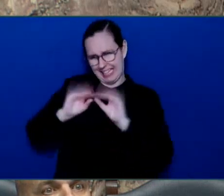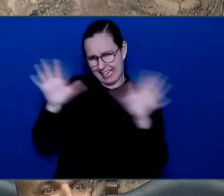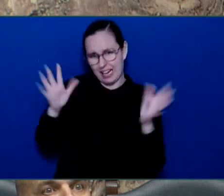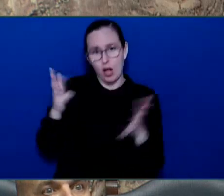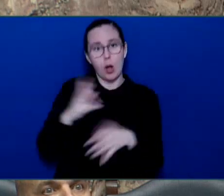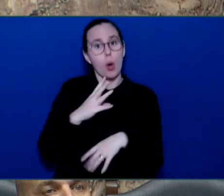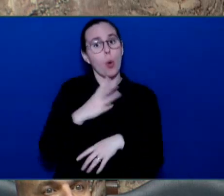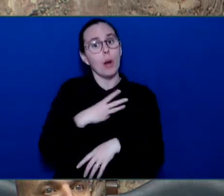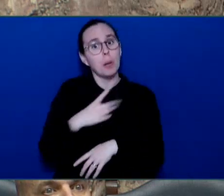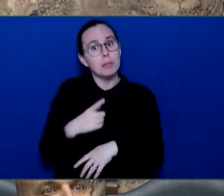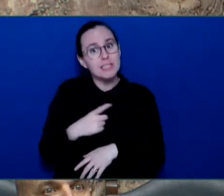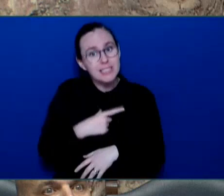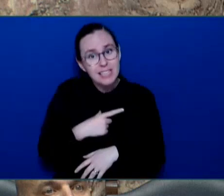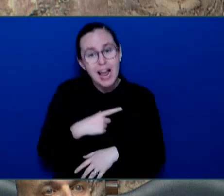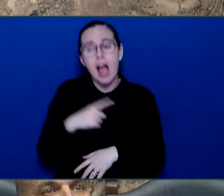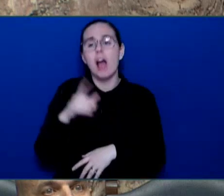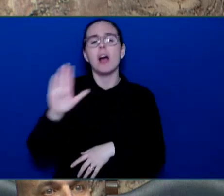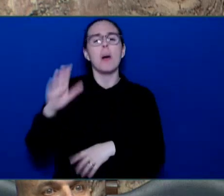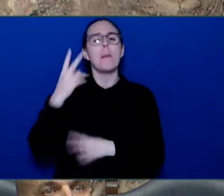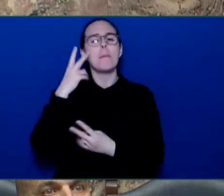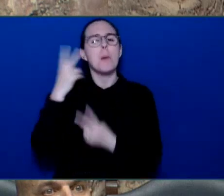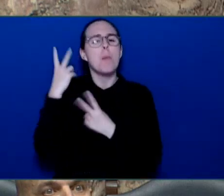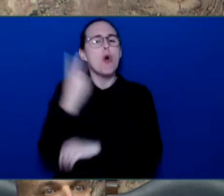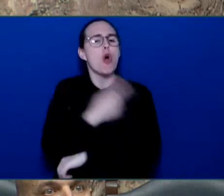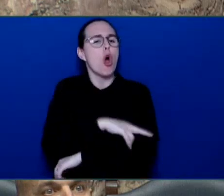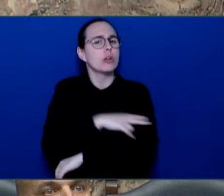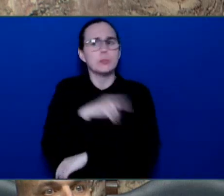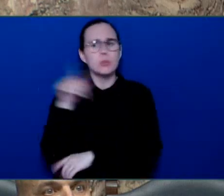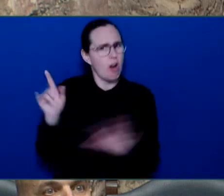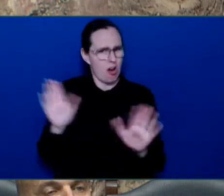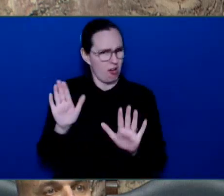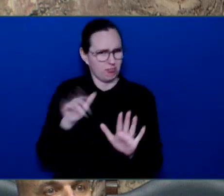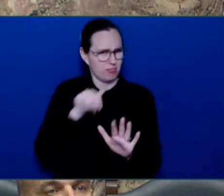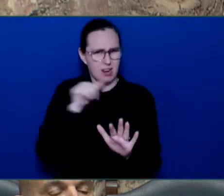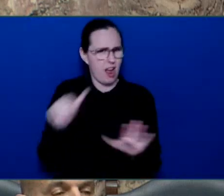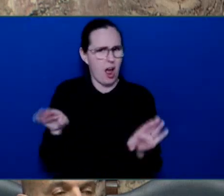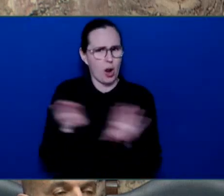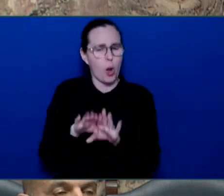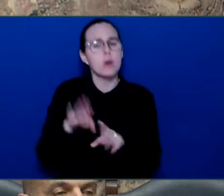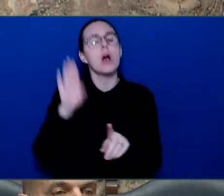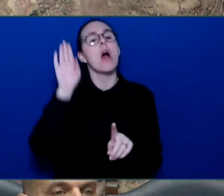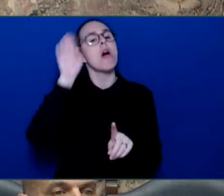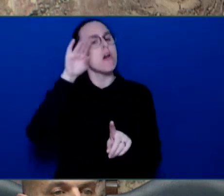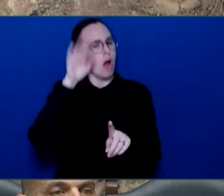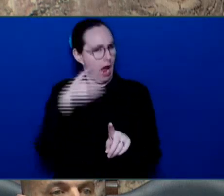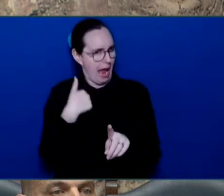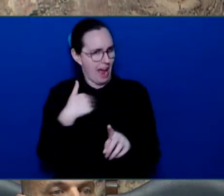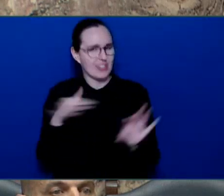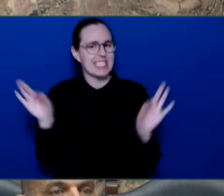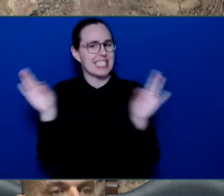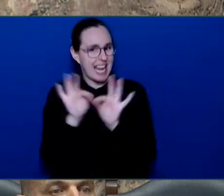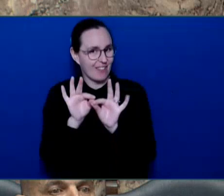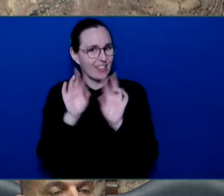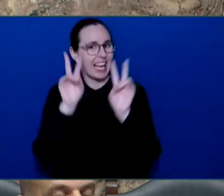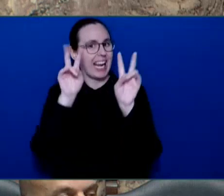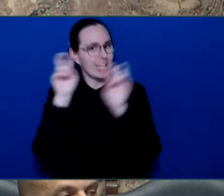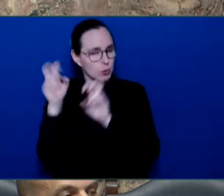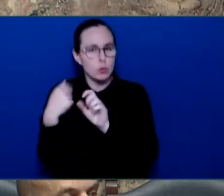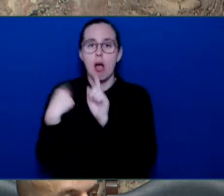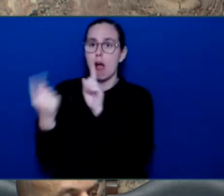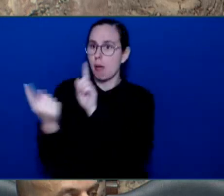why I went to Williams Lake to meet with doctors, to meet with nurses, to meet with healthcare providers, and we're going to continue to work to support these issues.